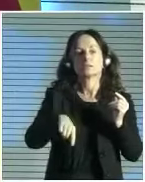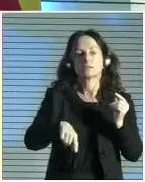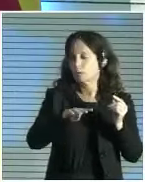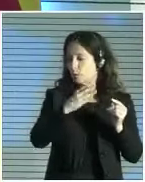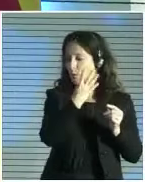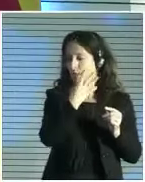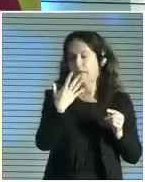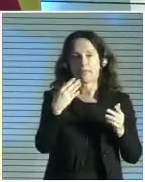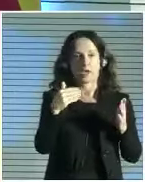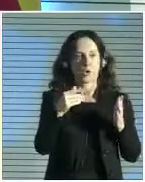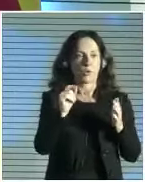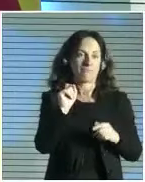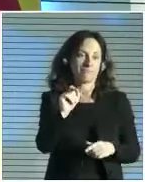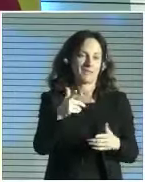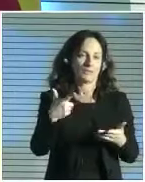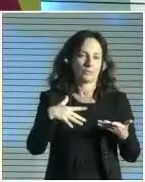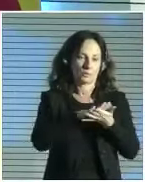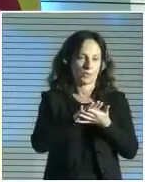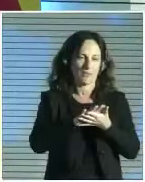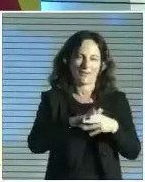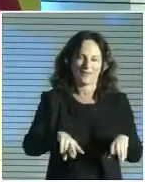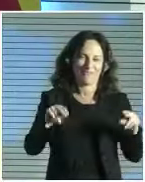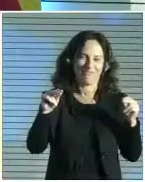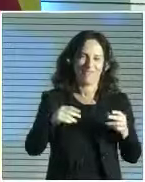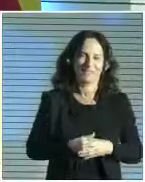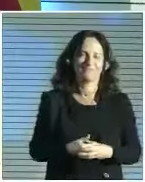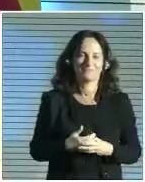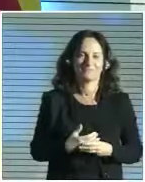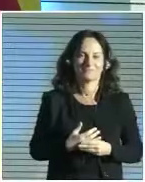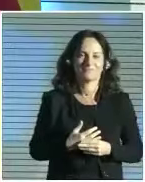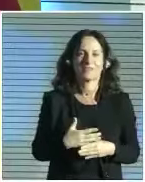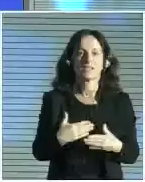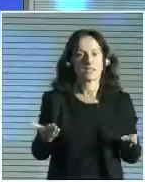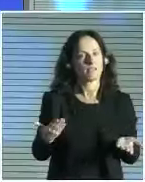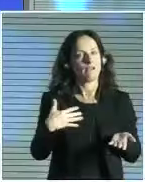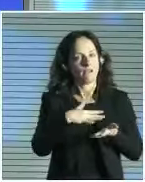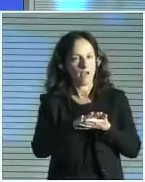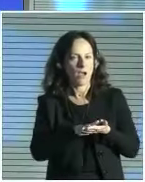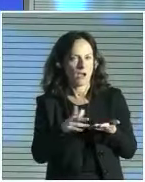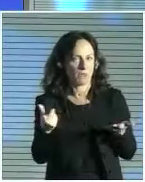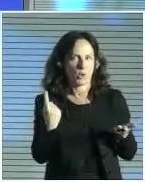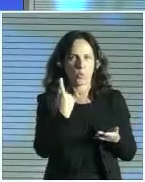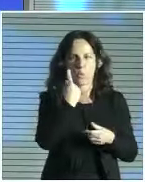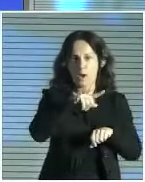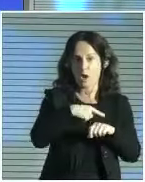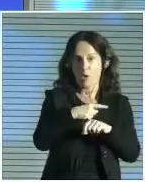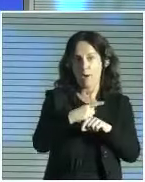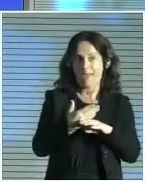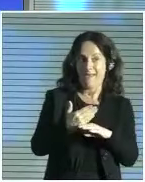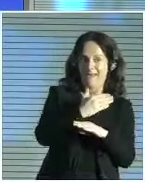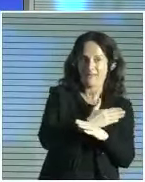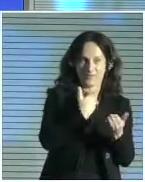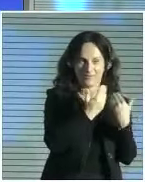you, I spoke longer than an hour in preparation. We exchanged a lot on the different thoughts we